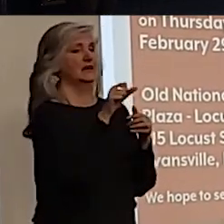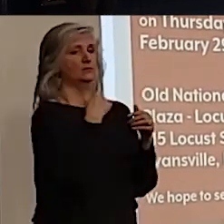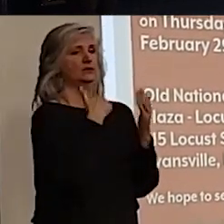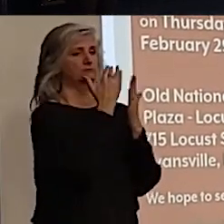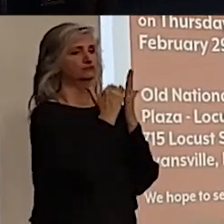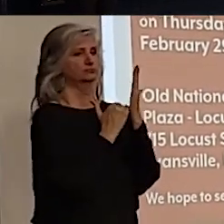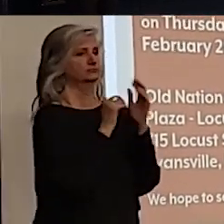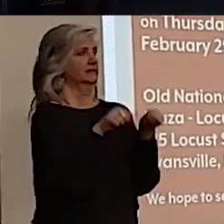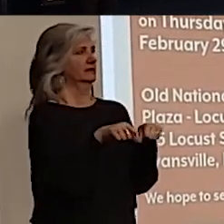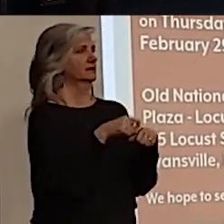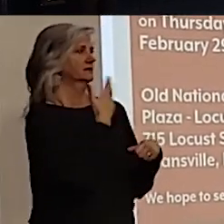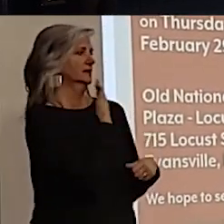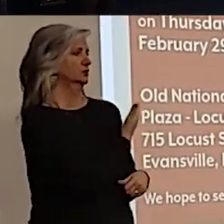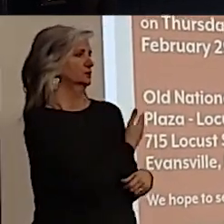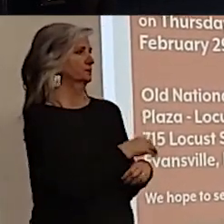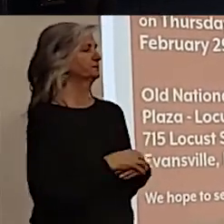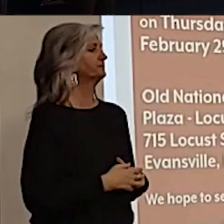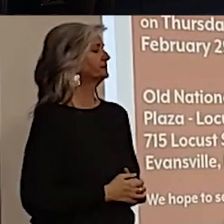yeah.